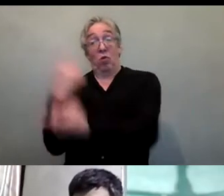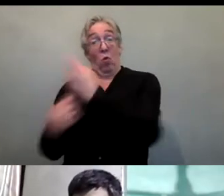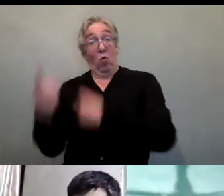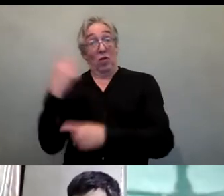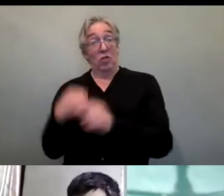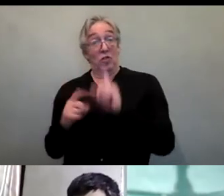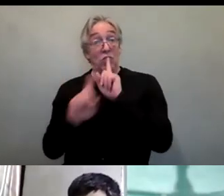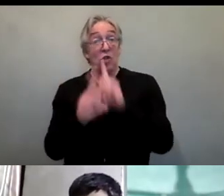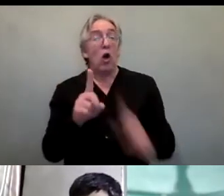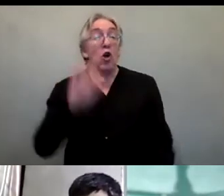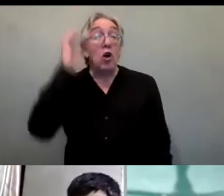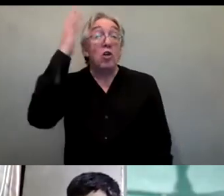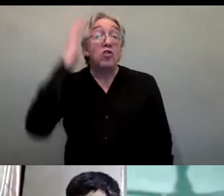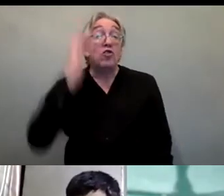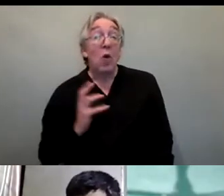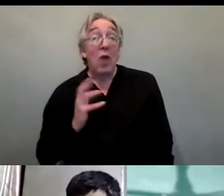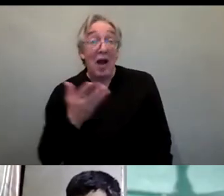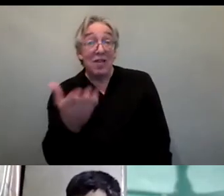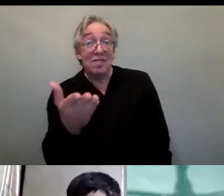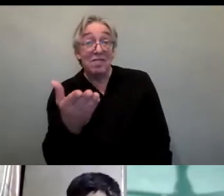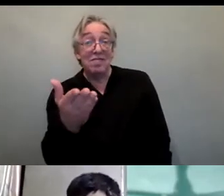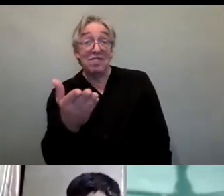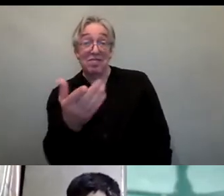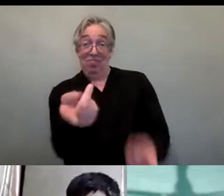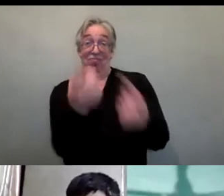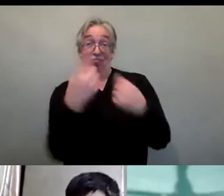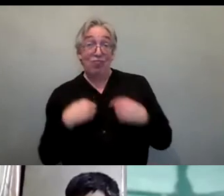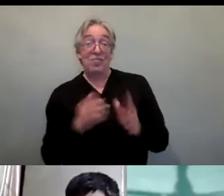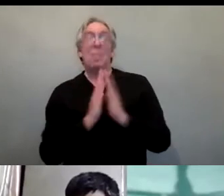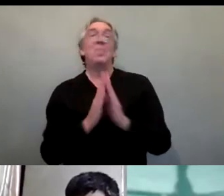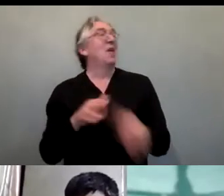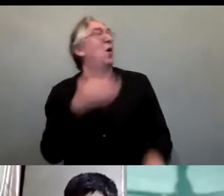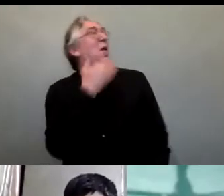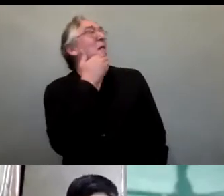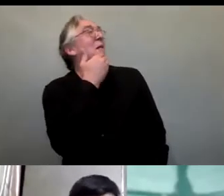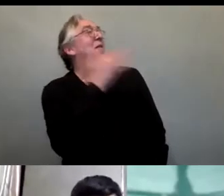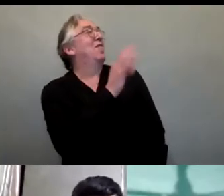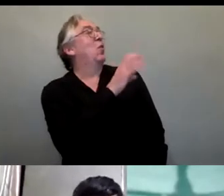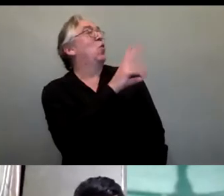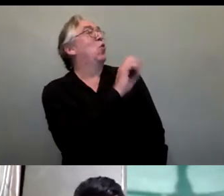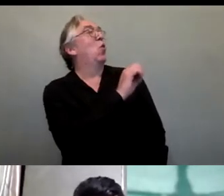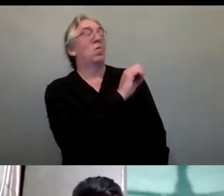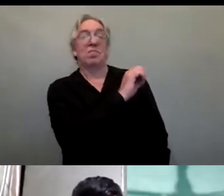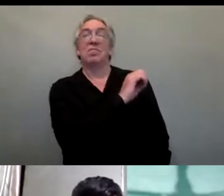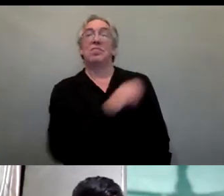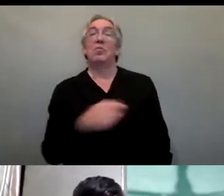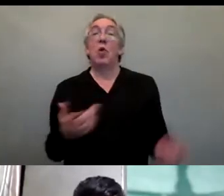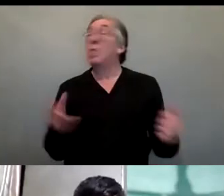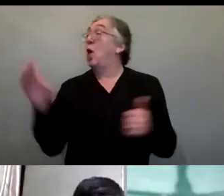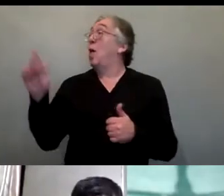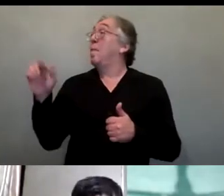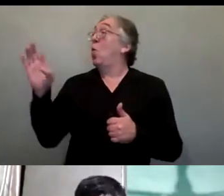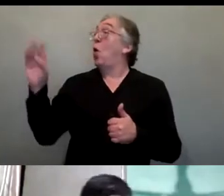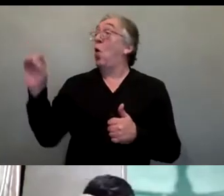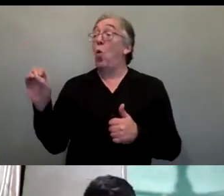Claudia, if you can guide me on that, that would be great. Thank you, Facundo. We don't have questions and answers. If Paula and Amba could share